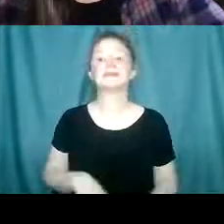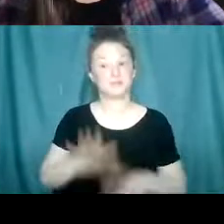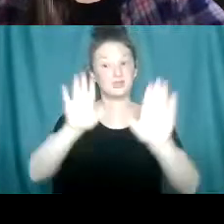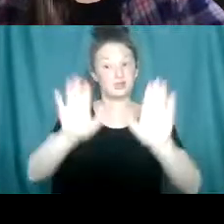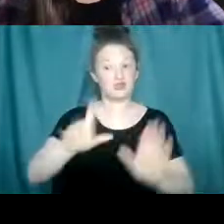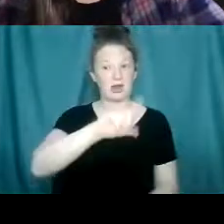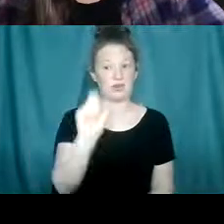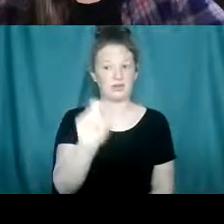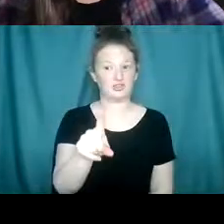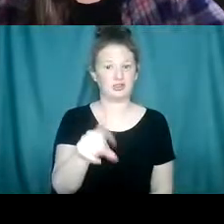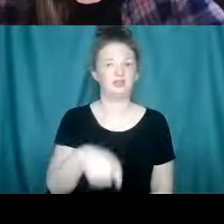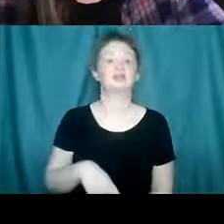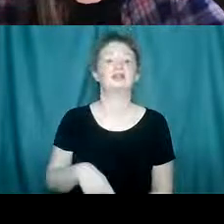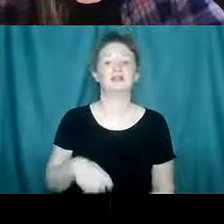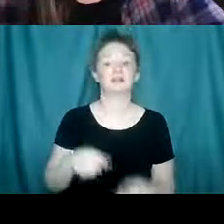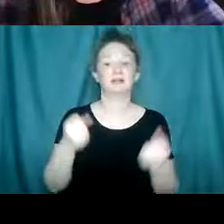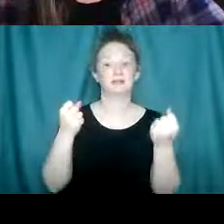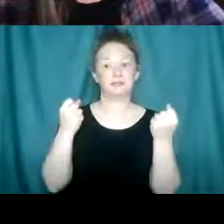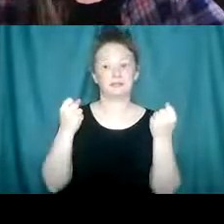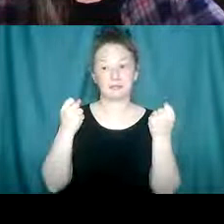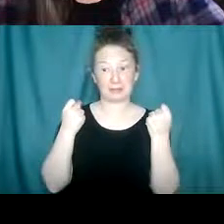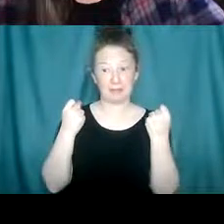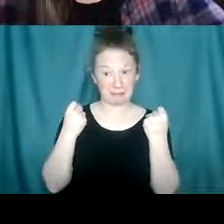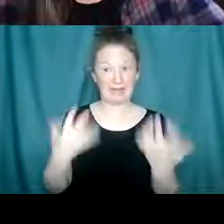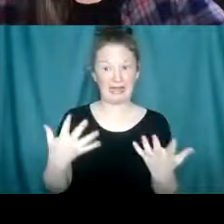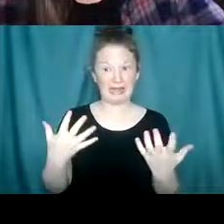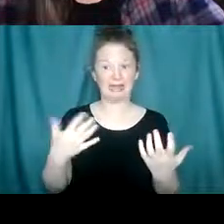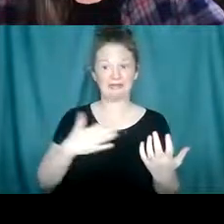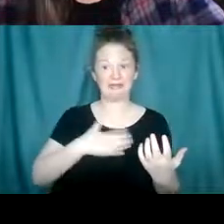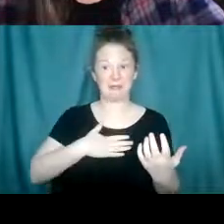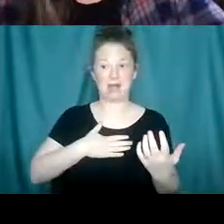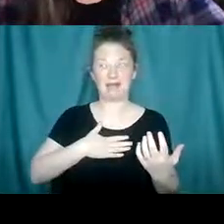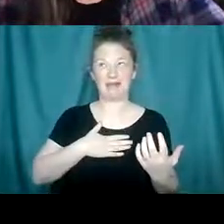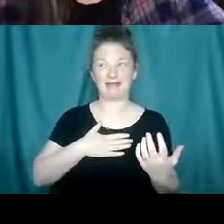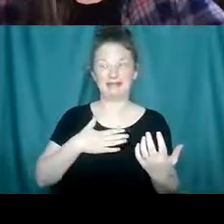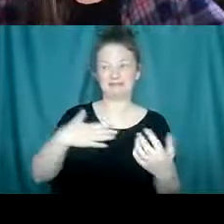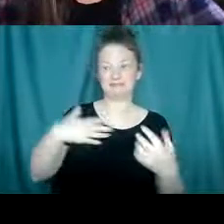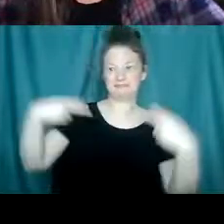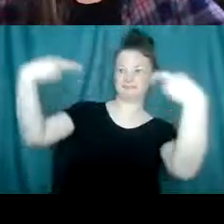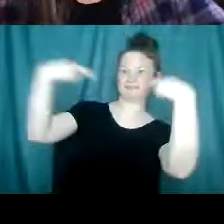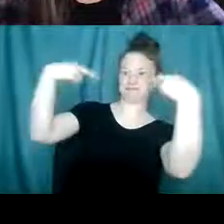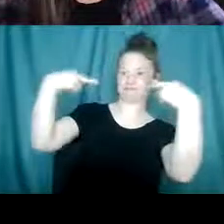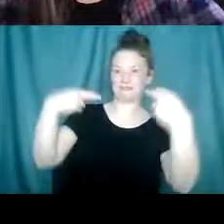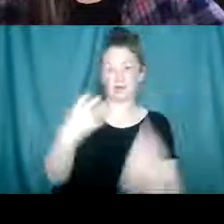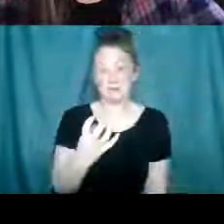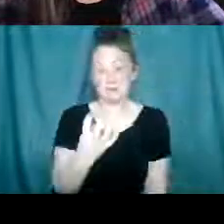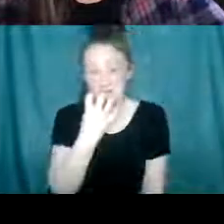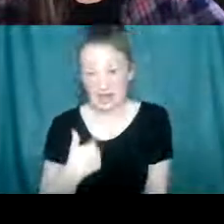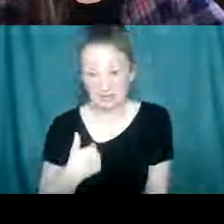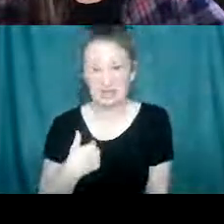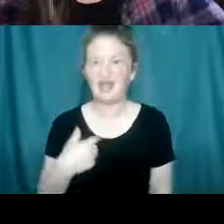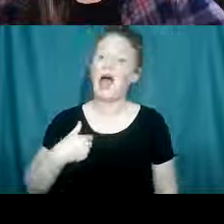question. And a lot of my reviewers are actually mad at me for saying this. This is no